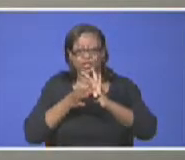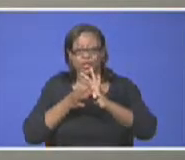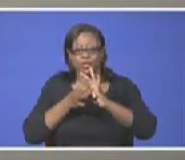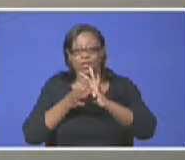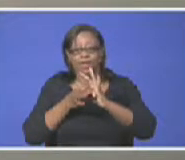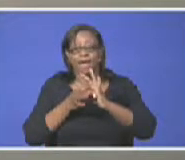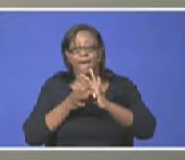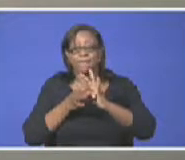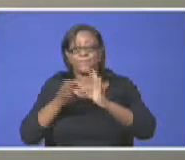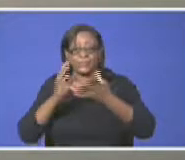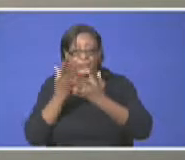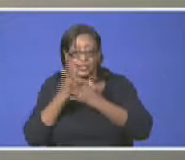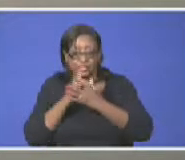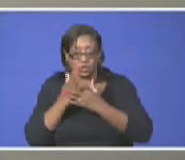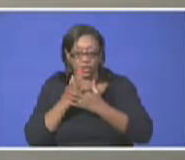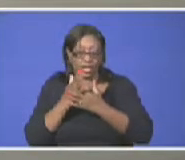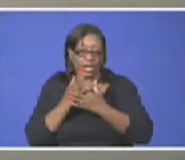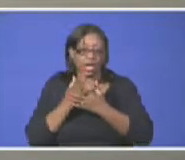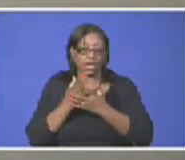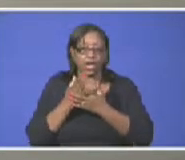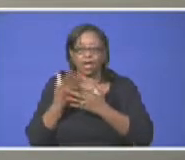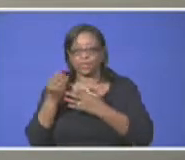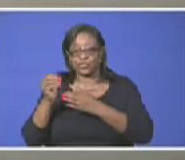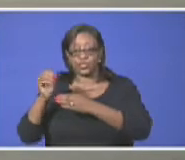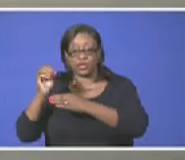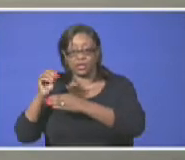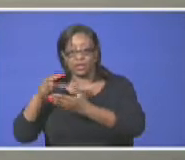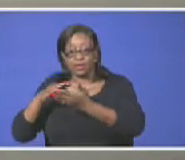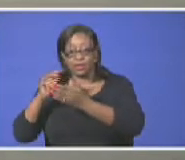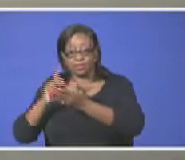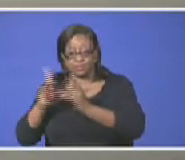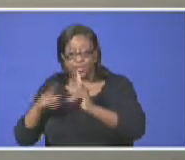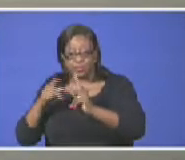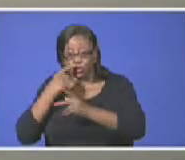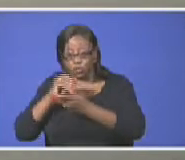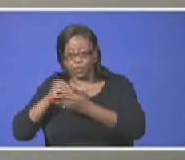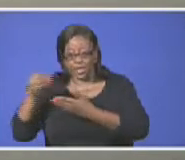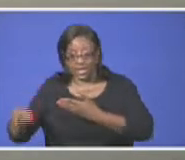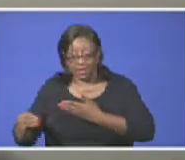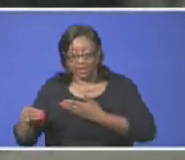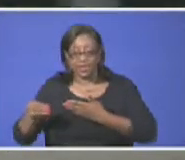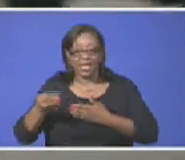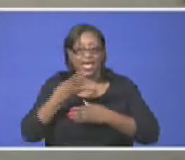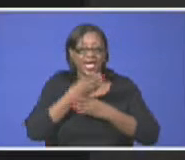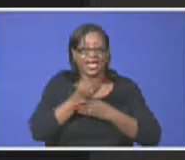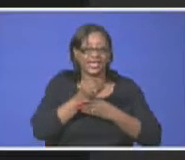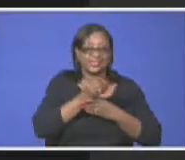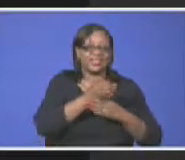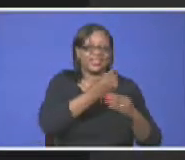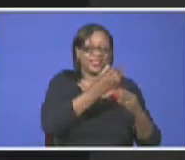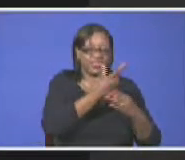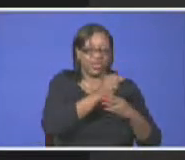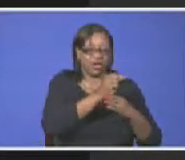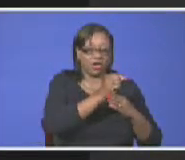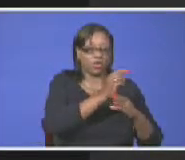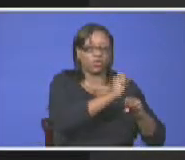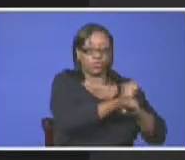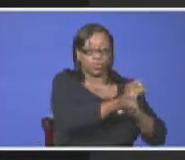and its consumers. The ES Consumer Protection Regulation is actually a more of